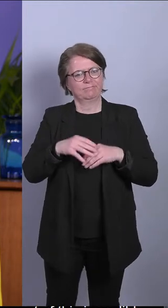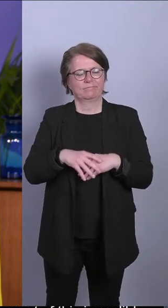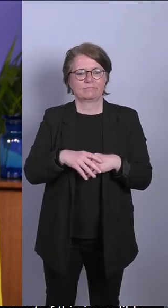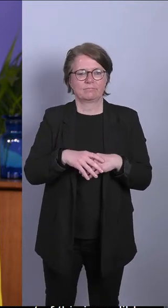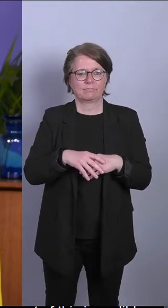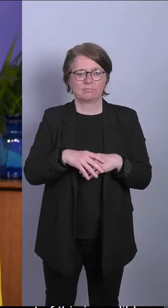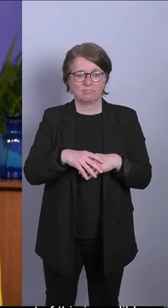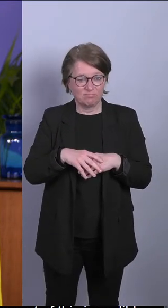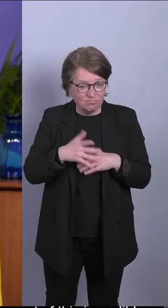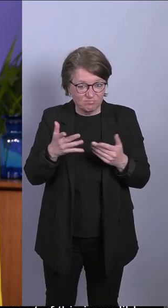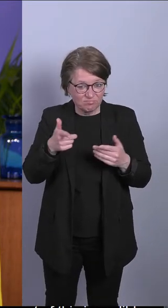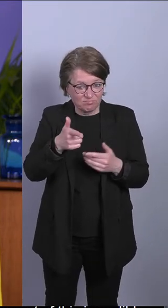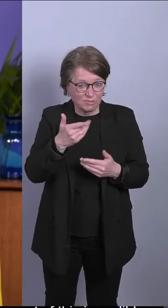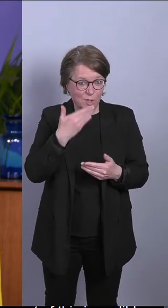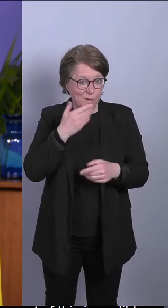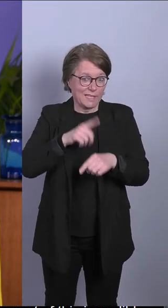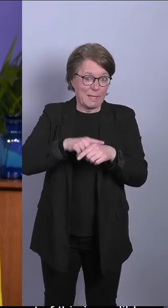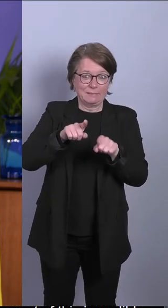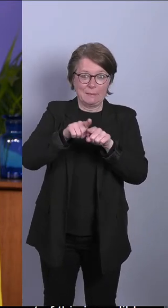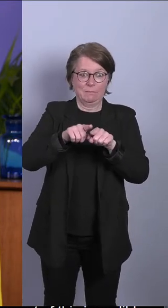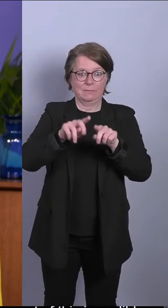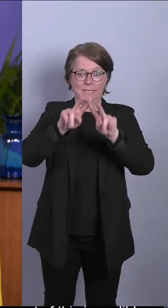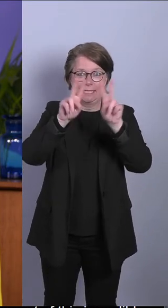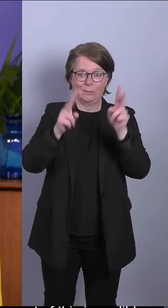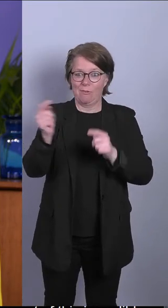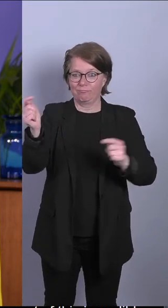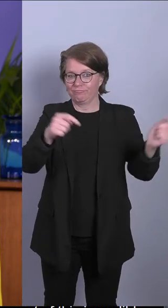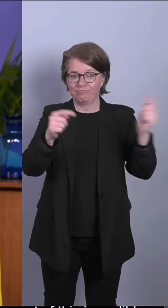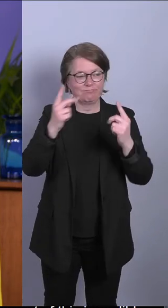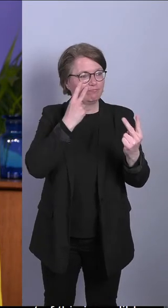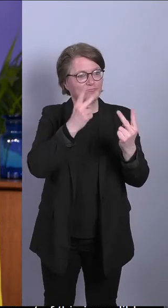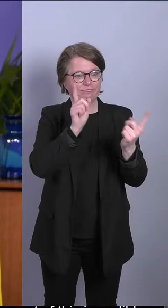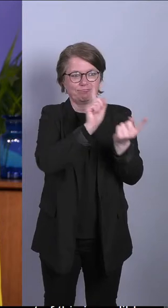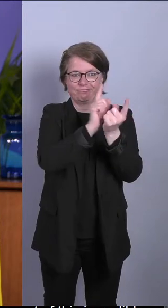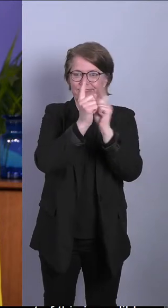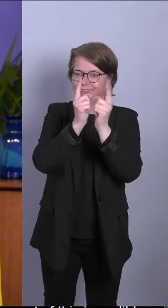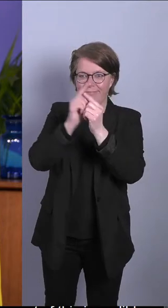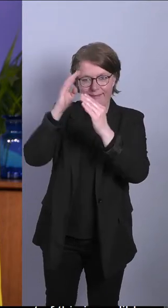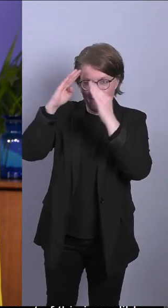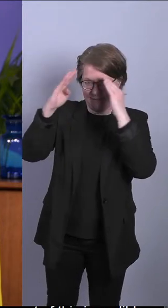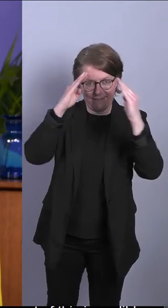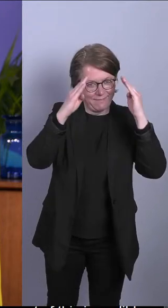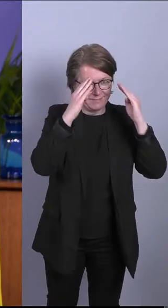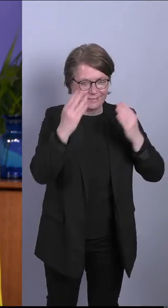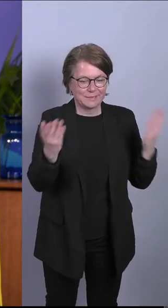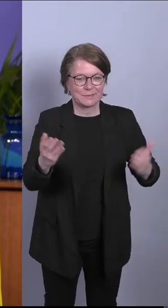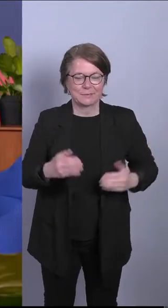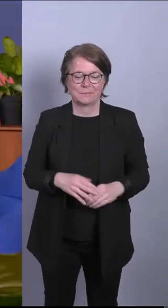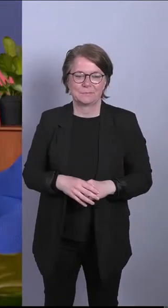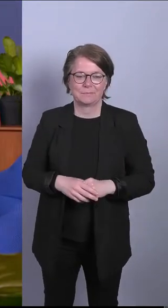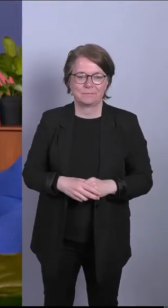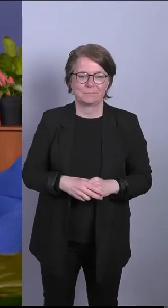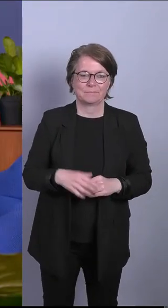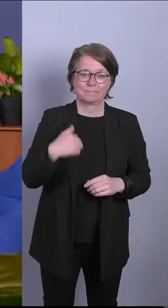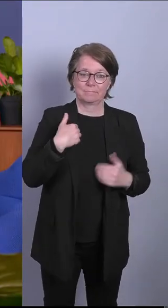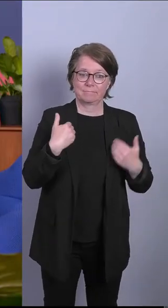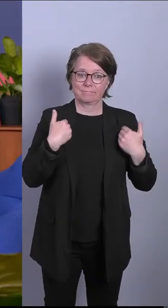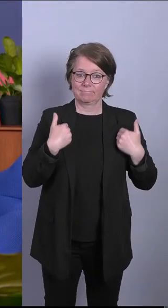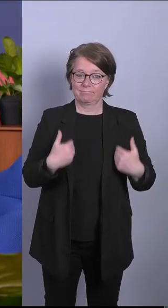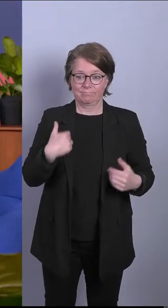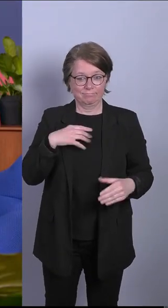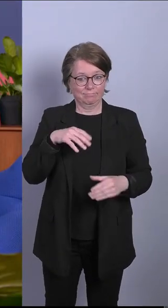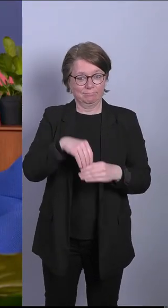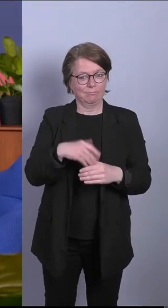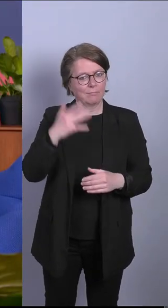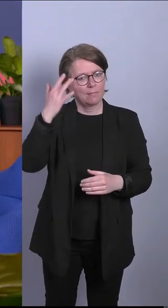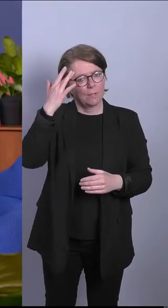vision. And personally for me, it was a very good combination for my passion of sports to combine it with a very meaningful